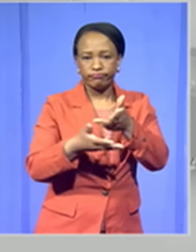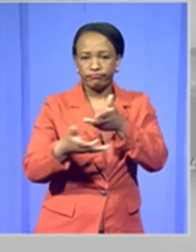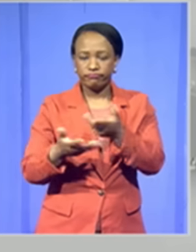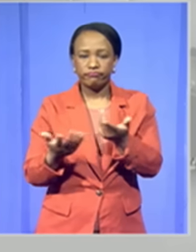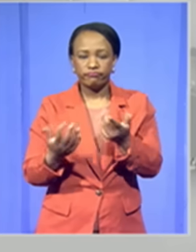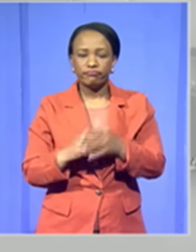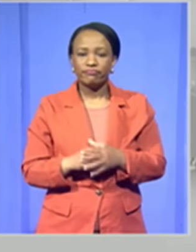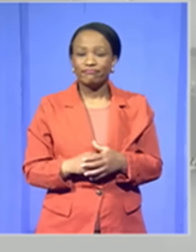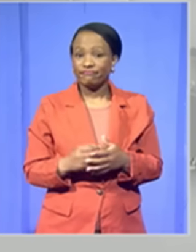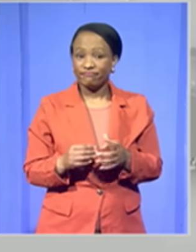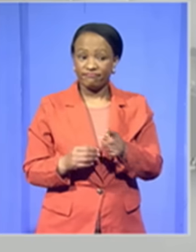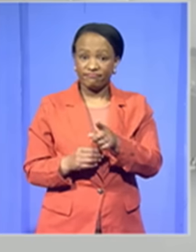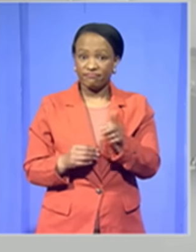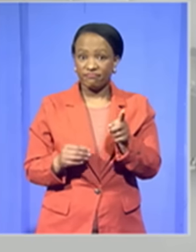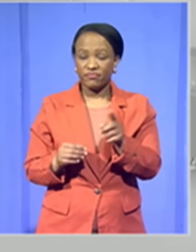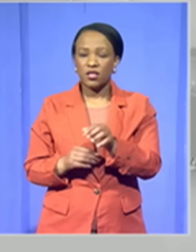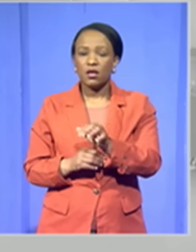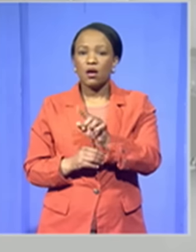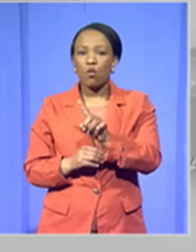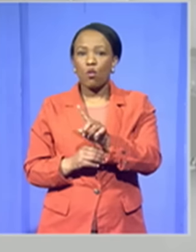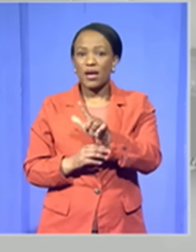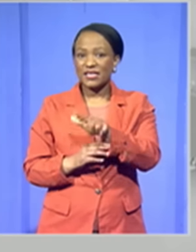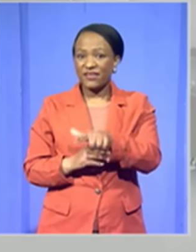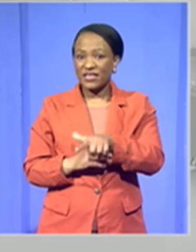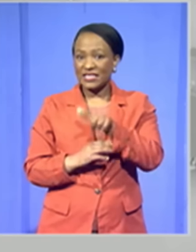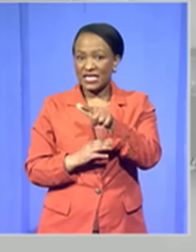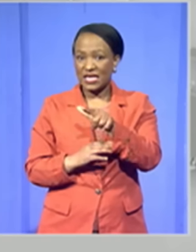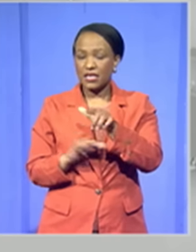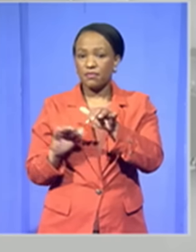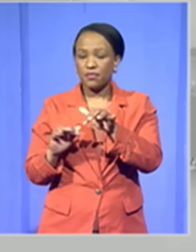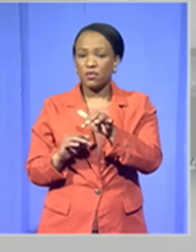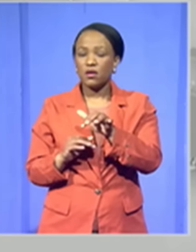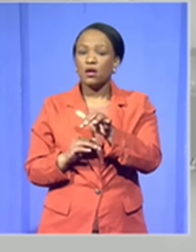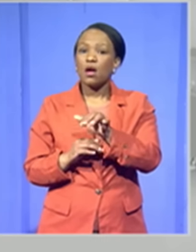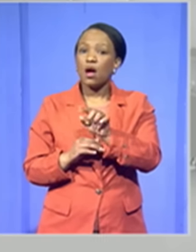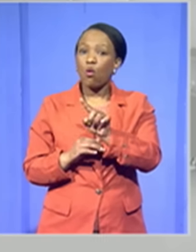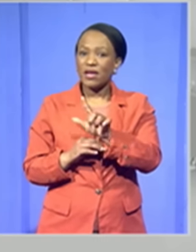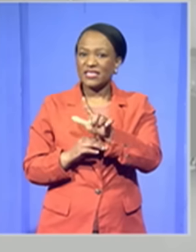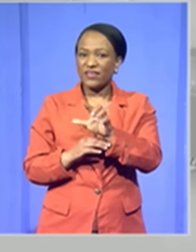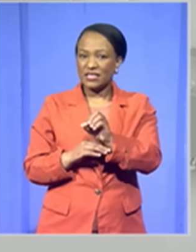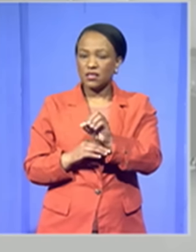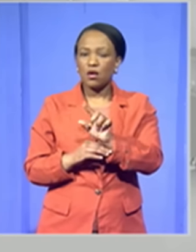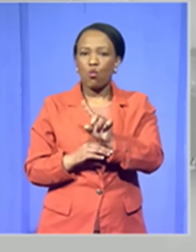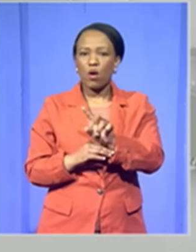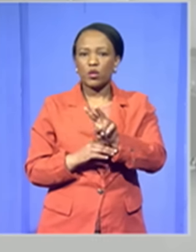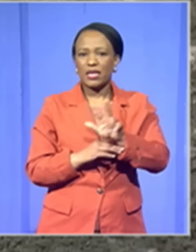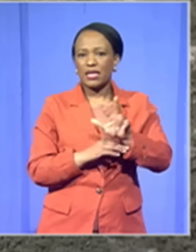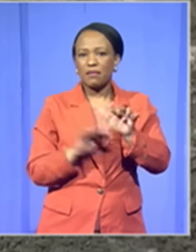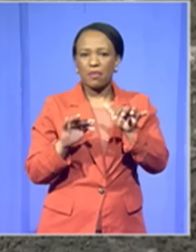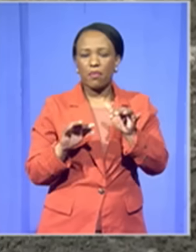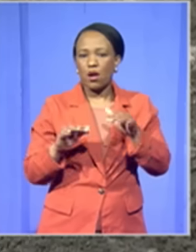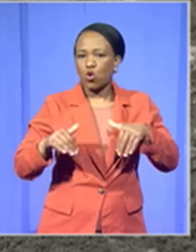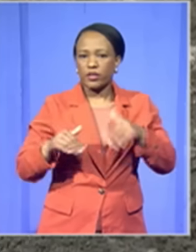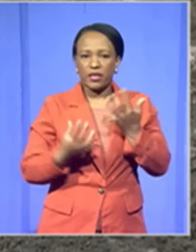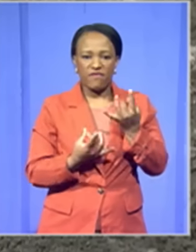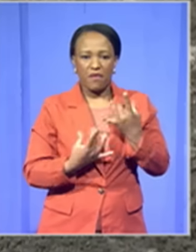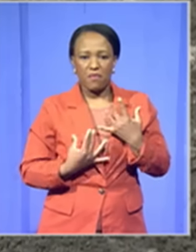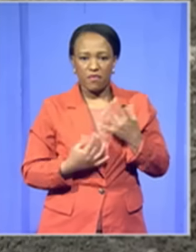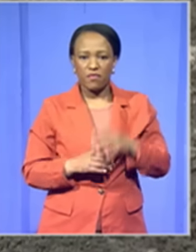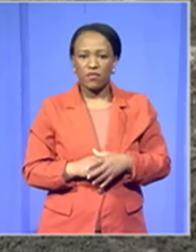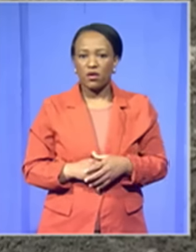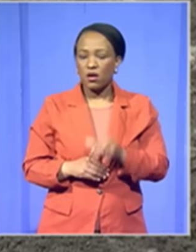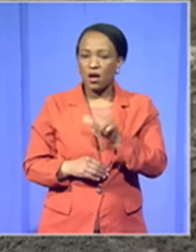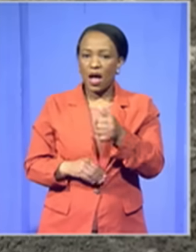fete. Mo bathong out of 170 ena gape 128 ga ise ba claimiwe ke ope. Moagi yo mongwe